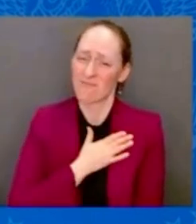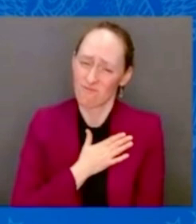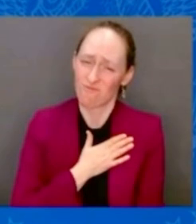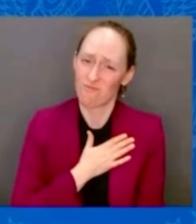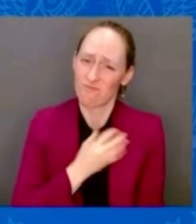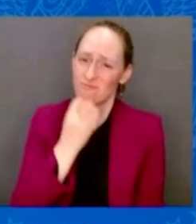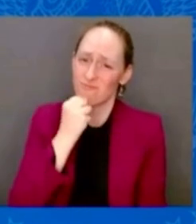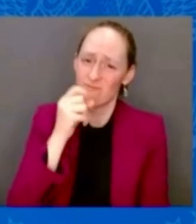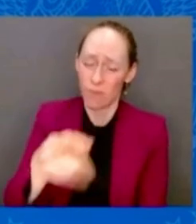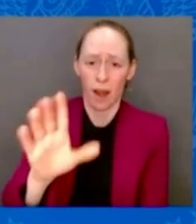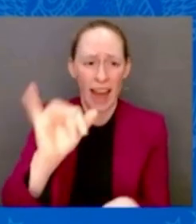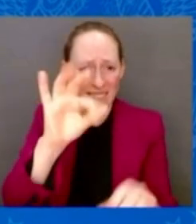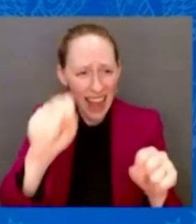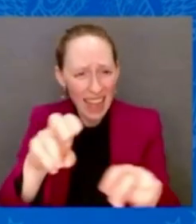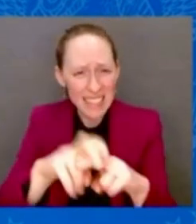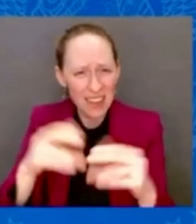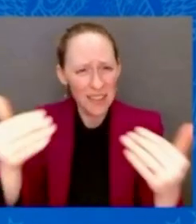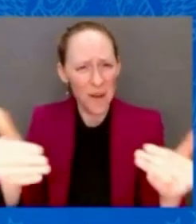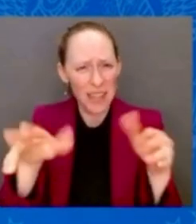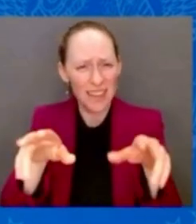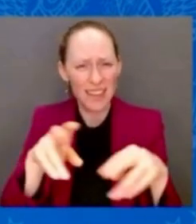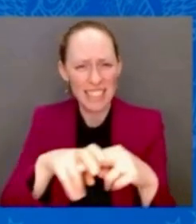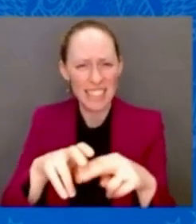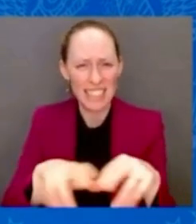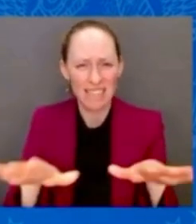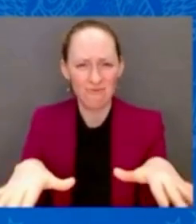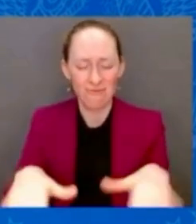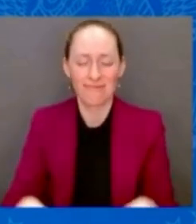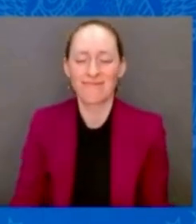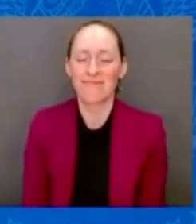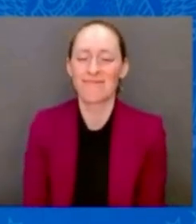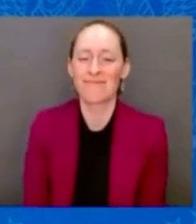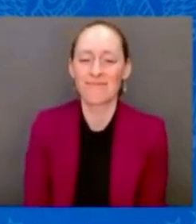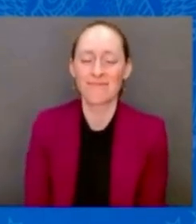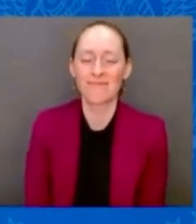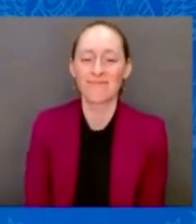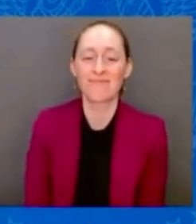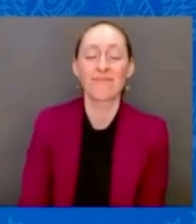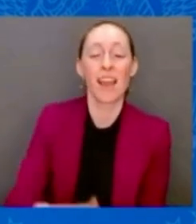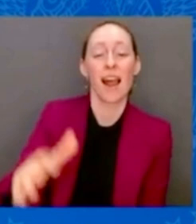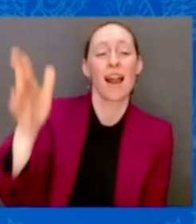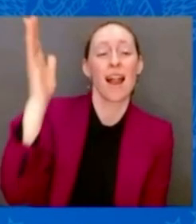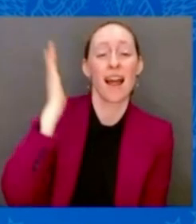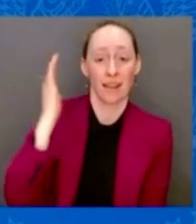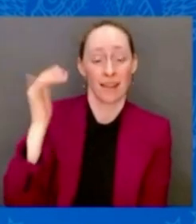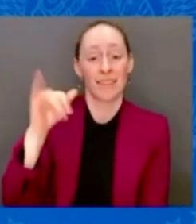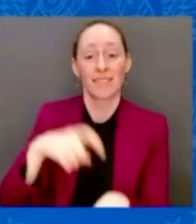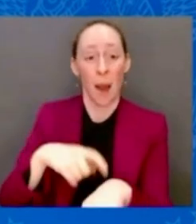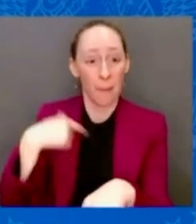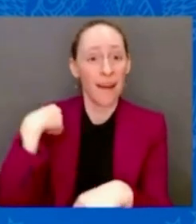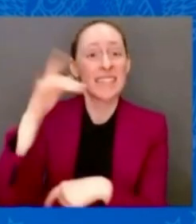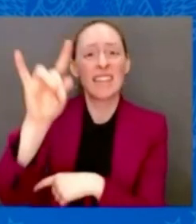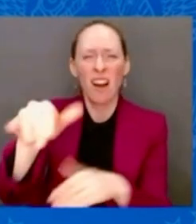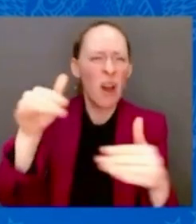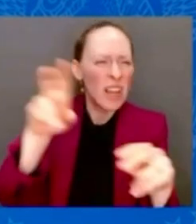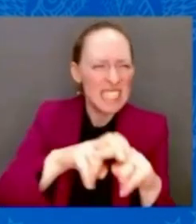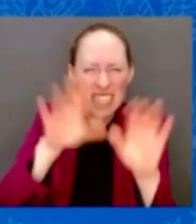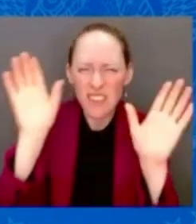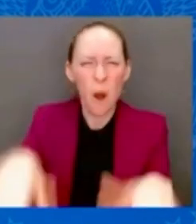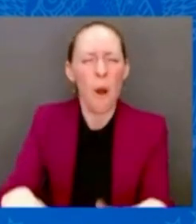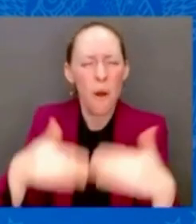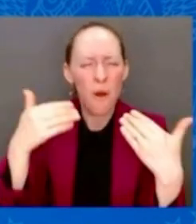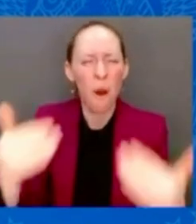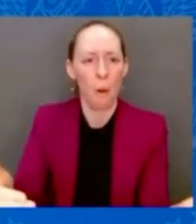that early on in my presence. He said, have a seat, and then Press, there were no chairs. Press looked at he's so dumb, he didn't even know there's no seats